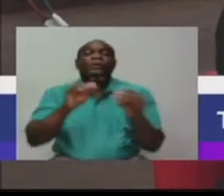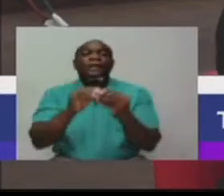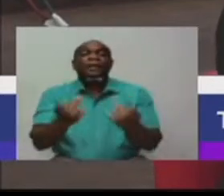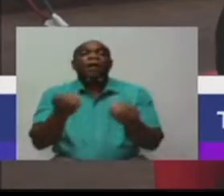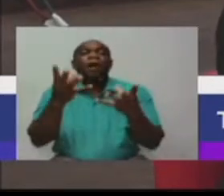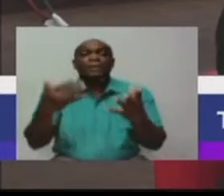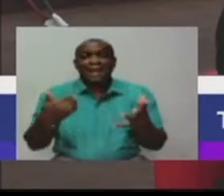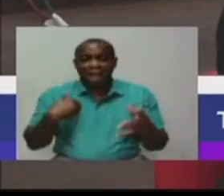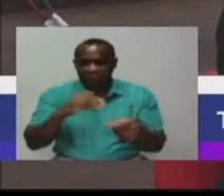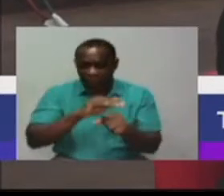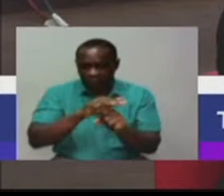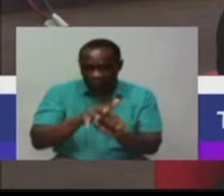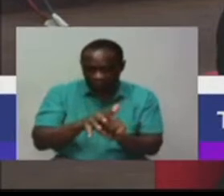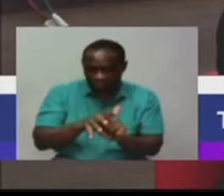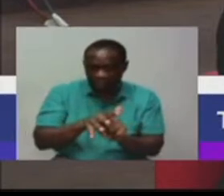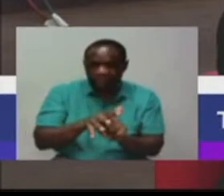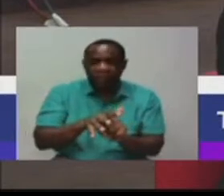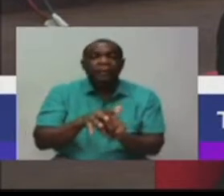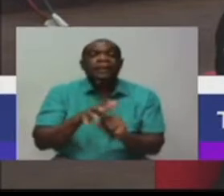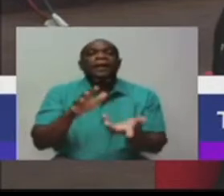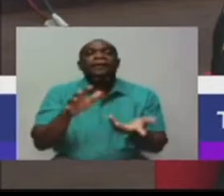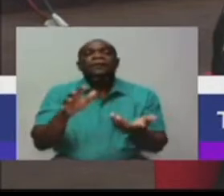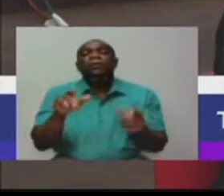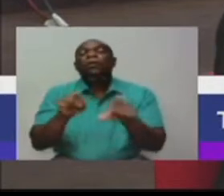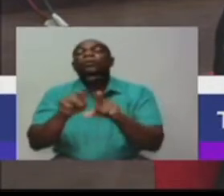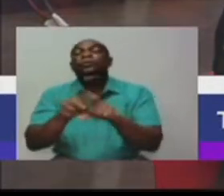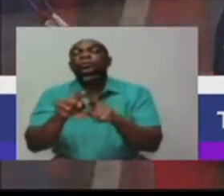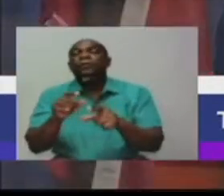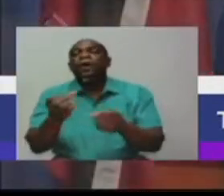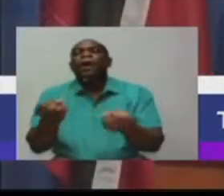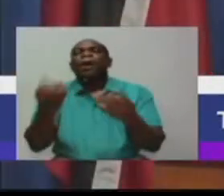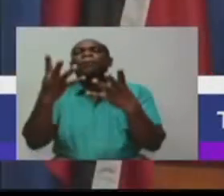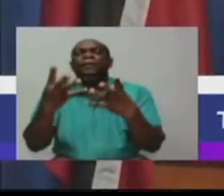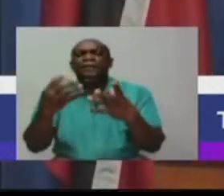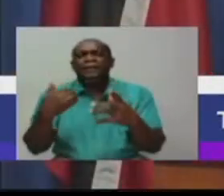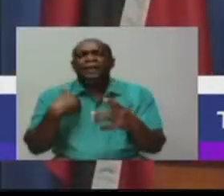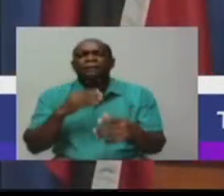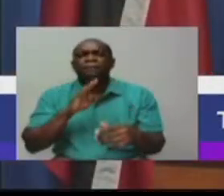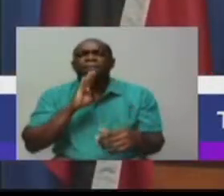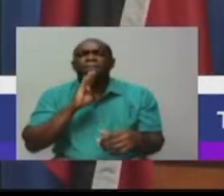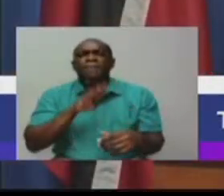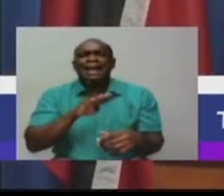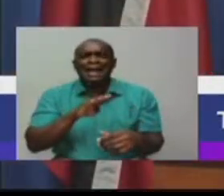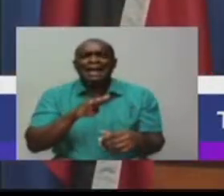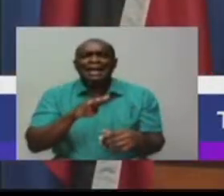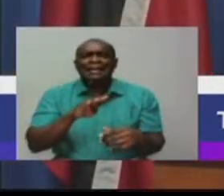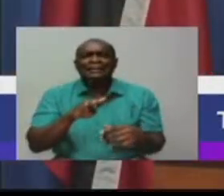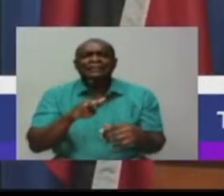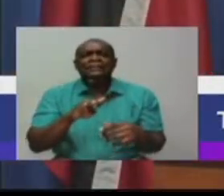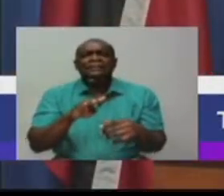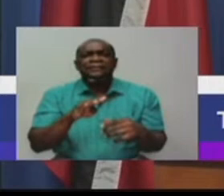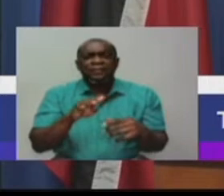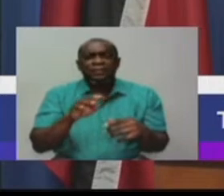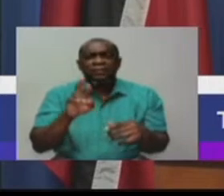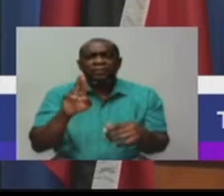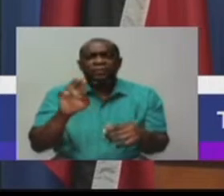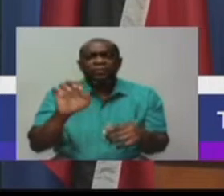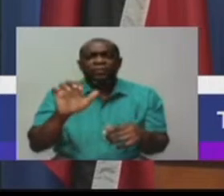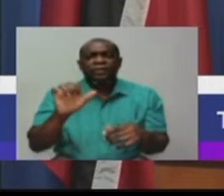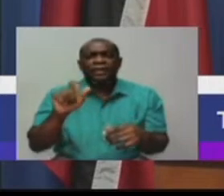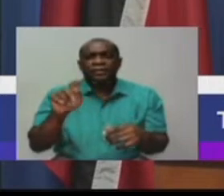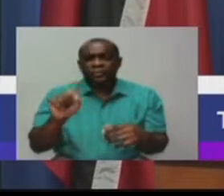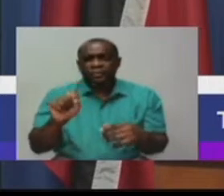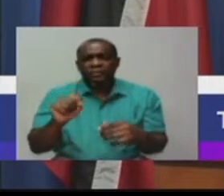there were any other cases of reactions to Pfizer. Well, that information is information that we would have to